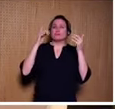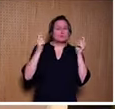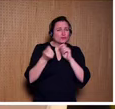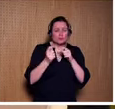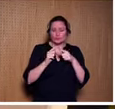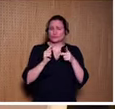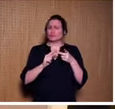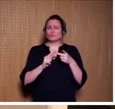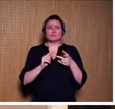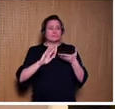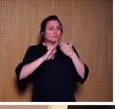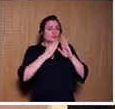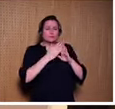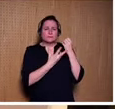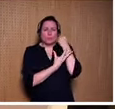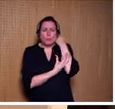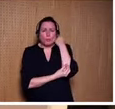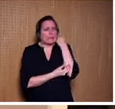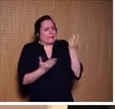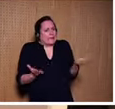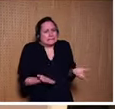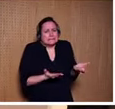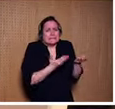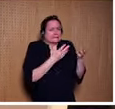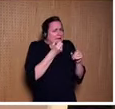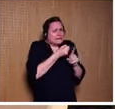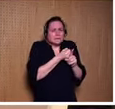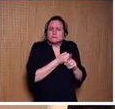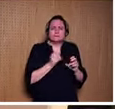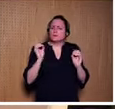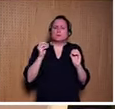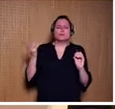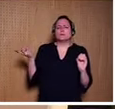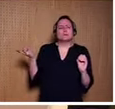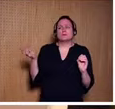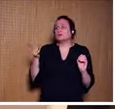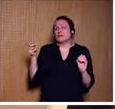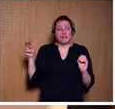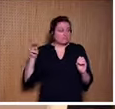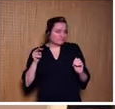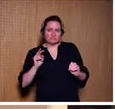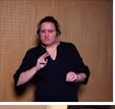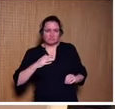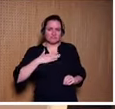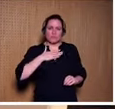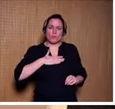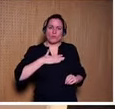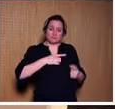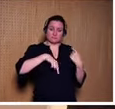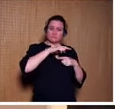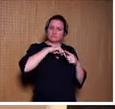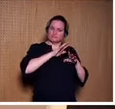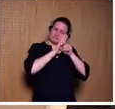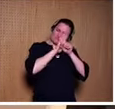growing inequality, and most importantly, the breakdown of our social contract across the